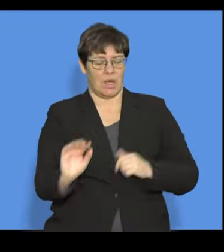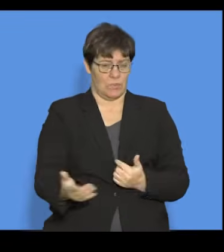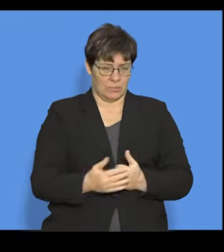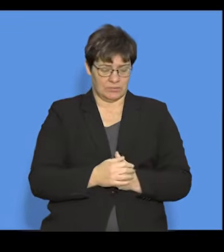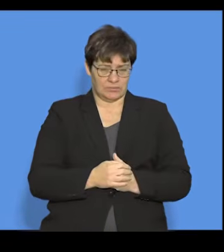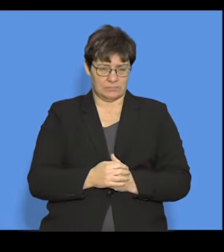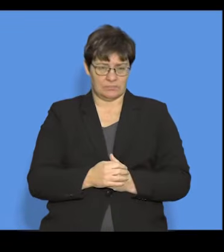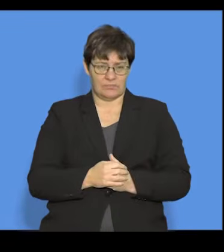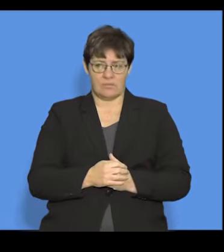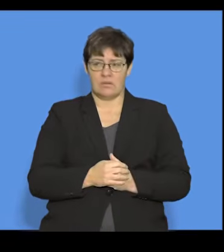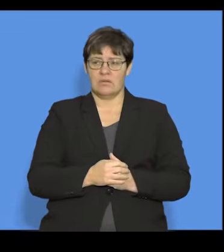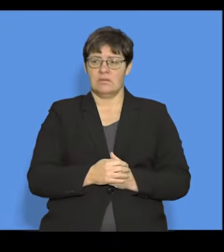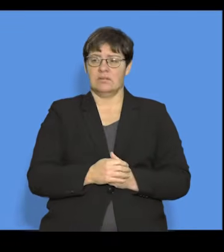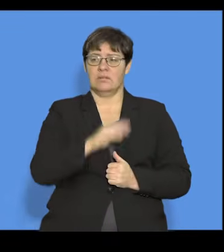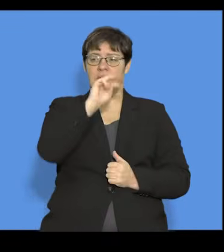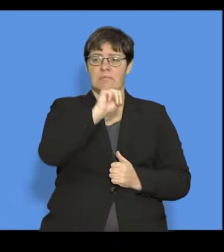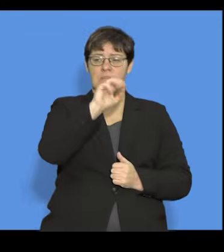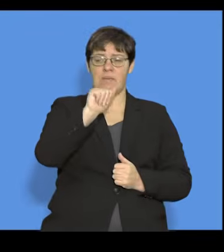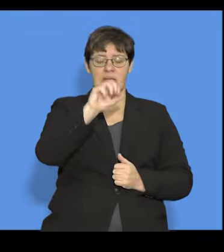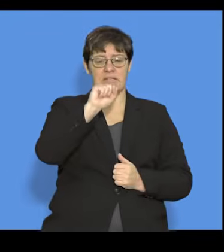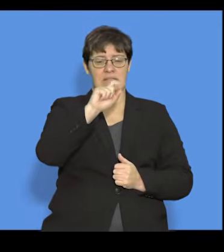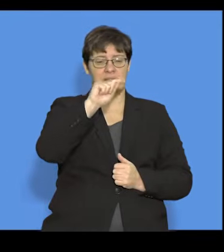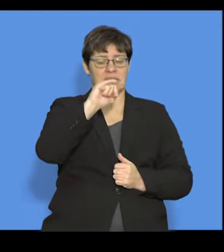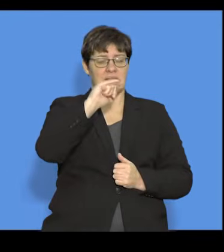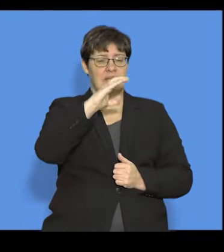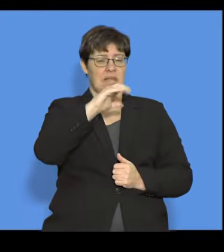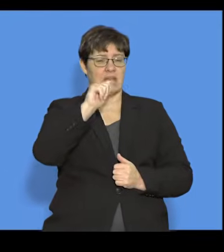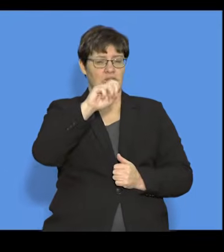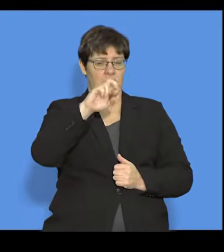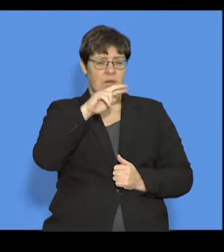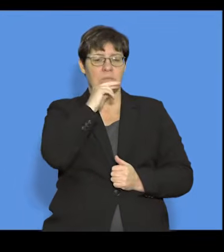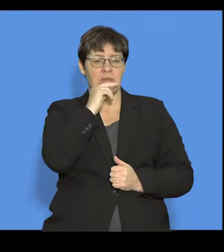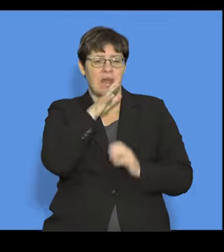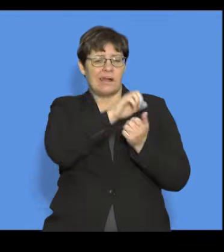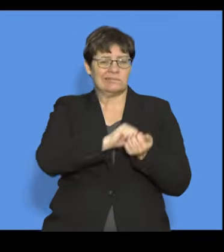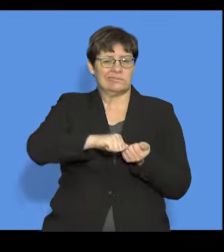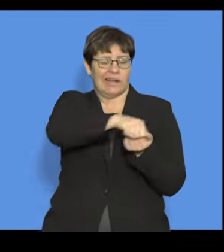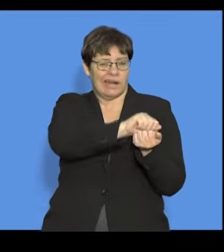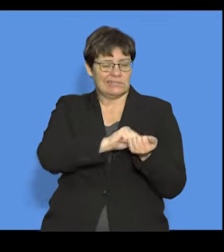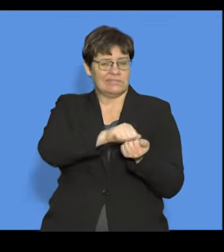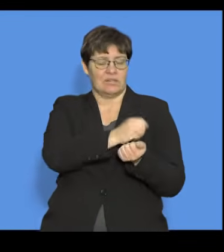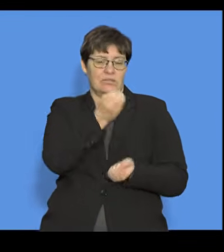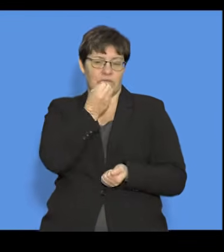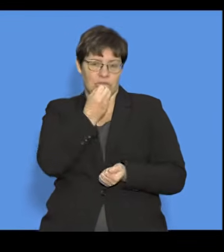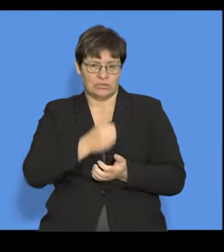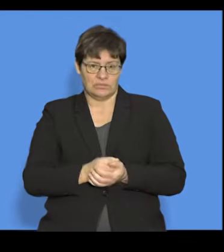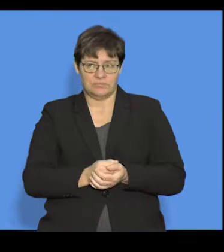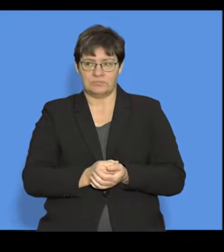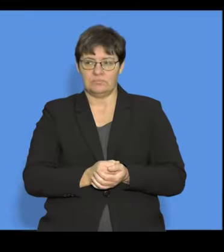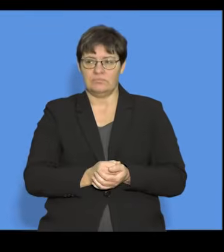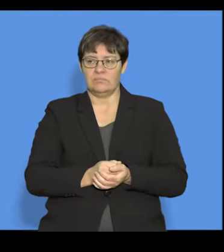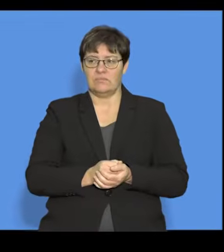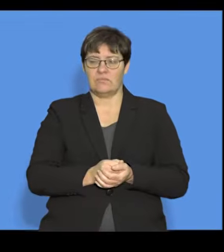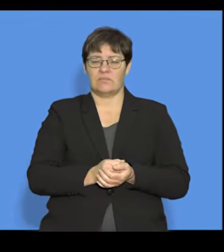so the process of mastication, another word for mastication is to chew food. And we often use the